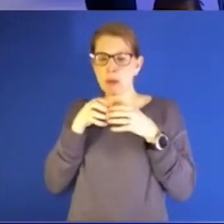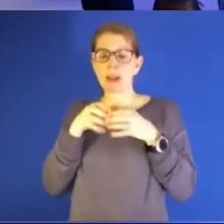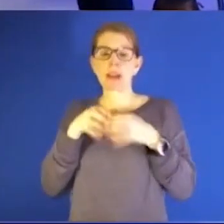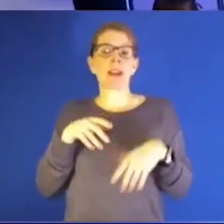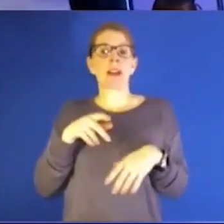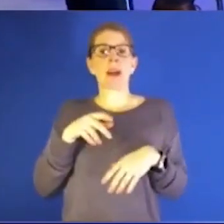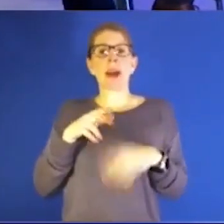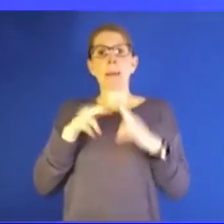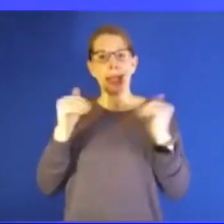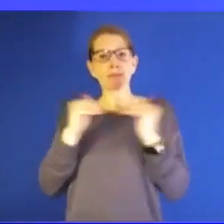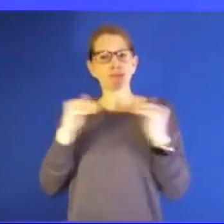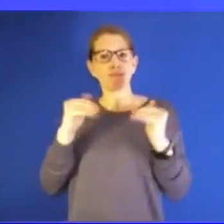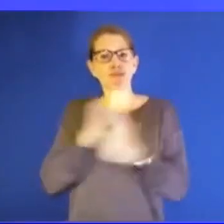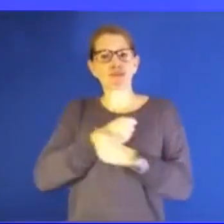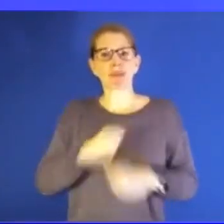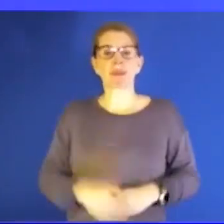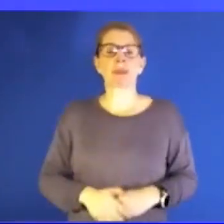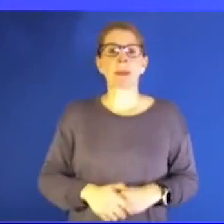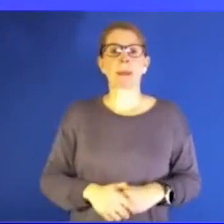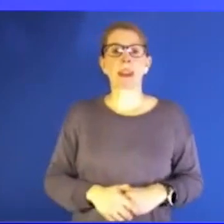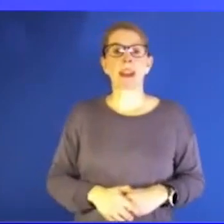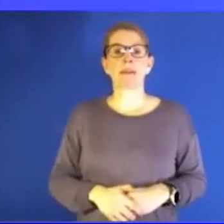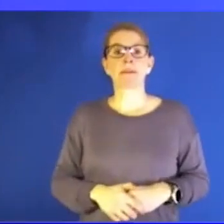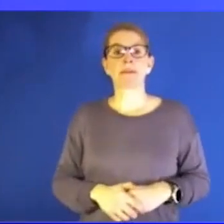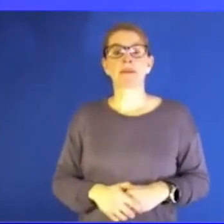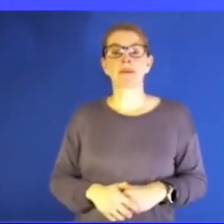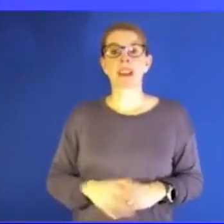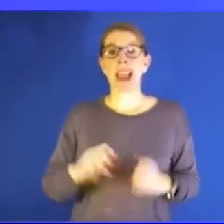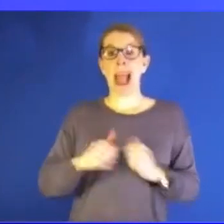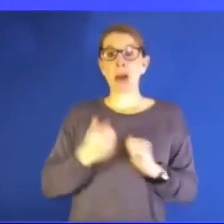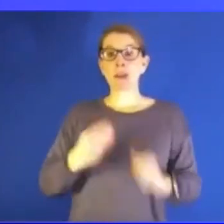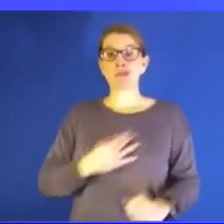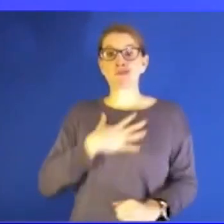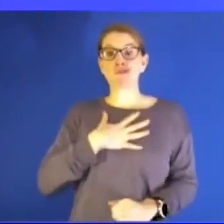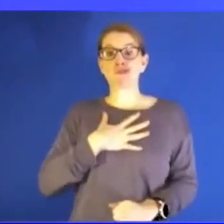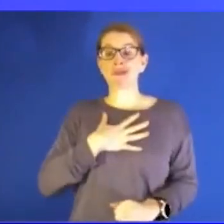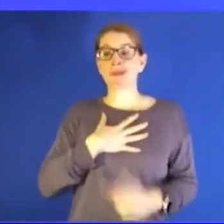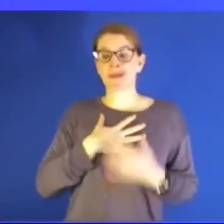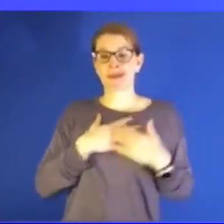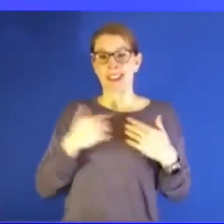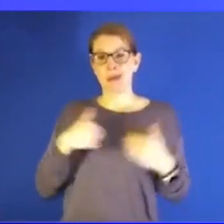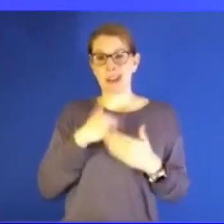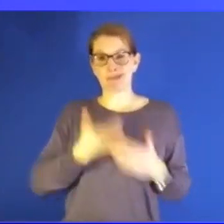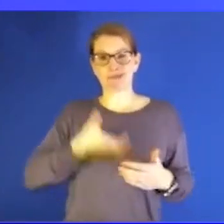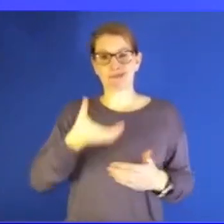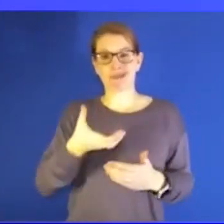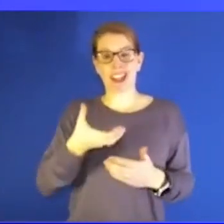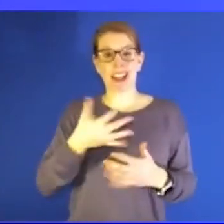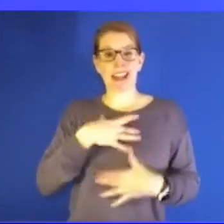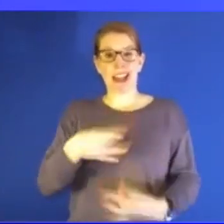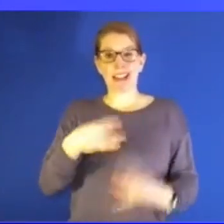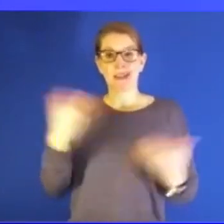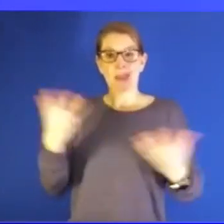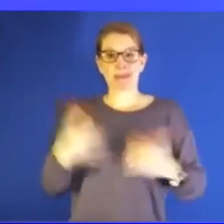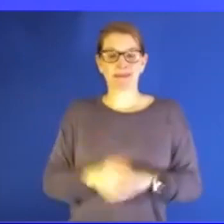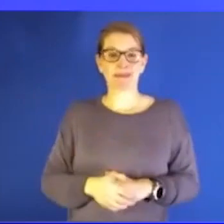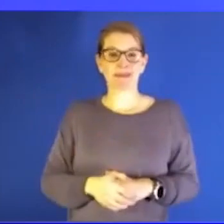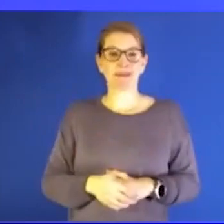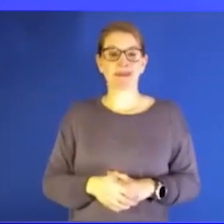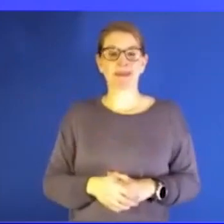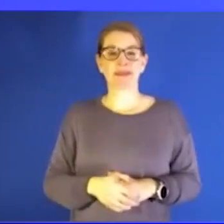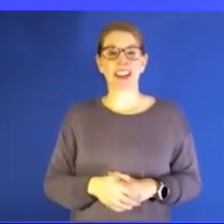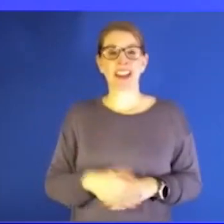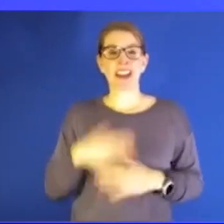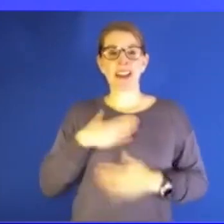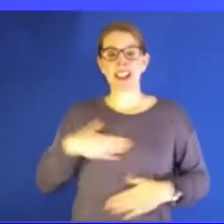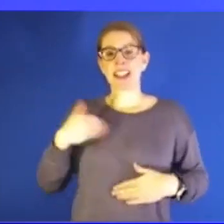Okay. All right. So here is a way into the hearts of some of us here who bring you the morning medical update. So everyone, please have a